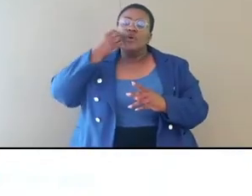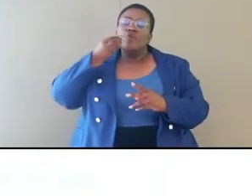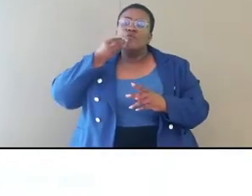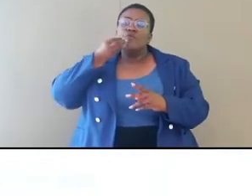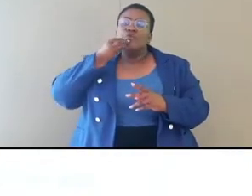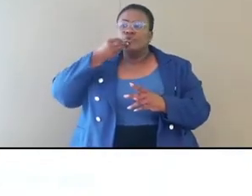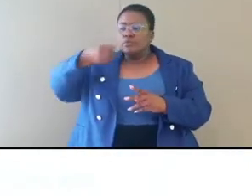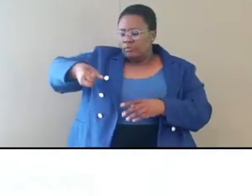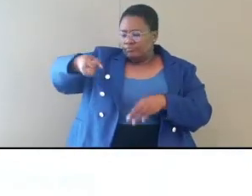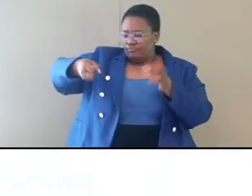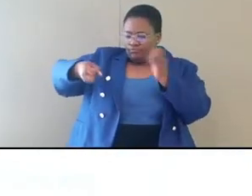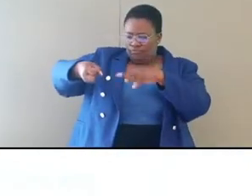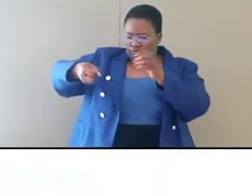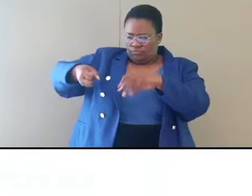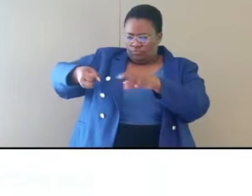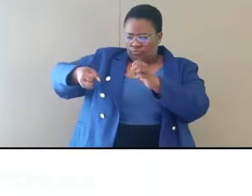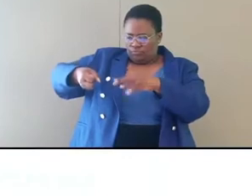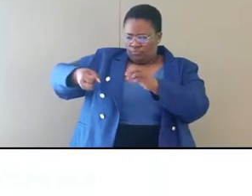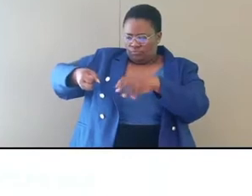adequate nutrition.